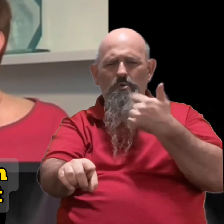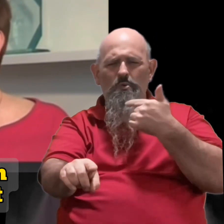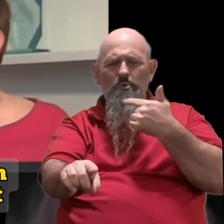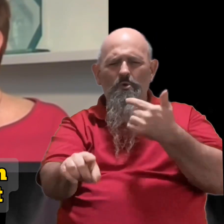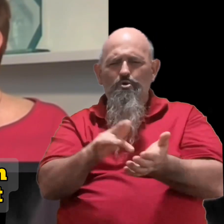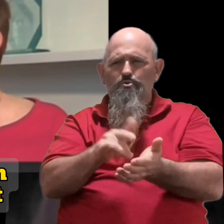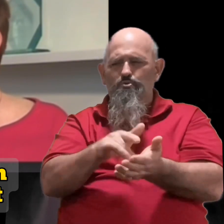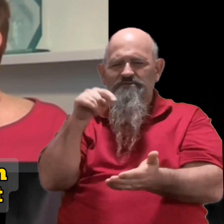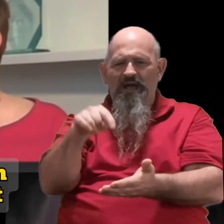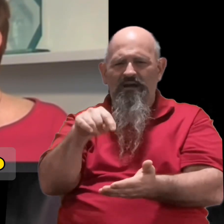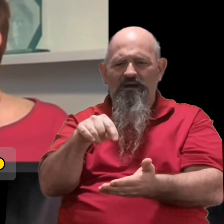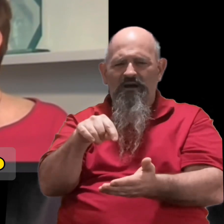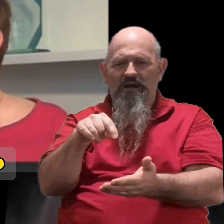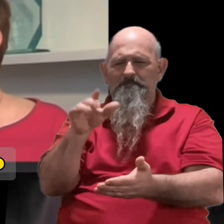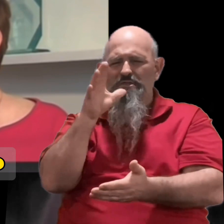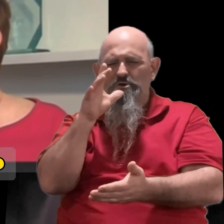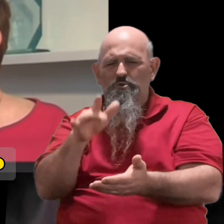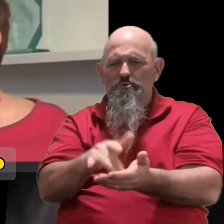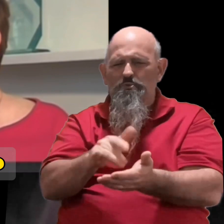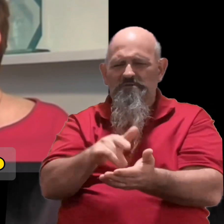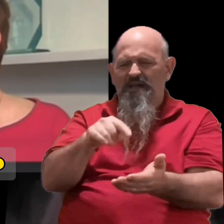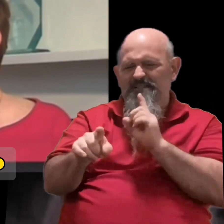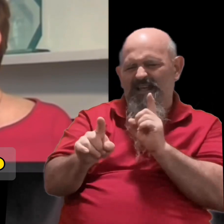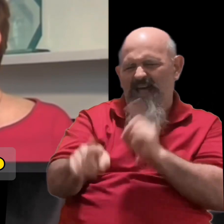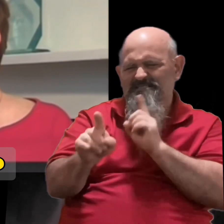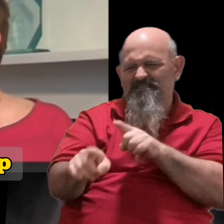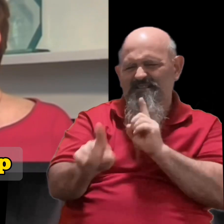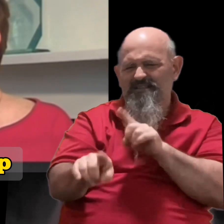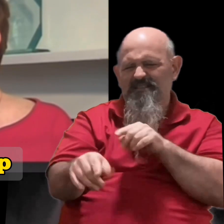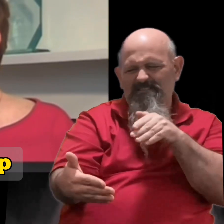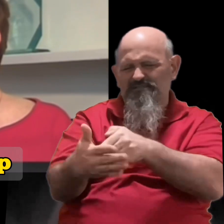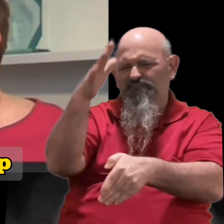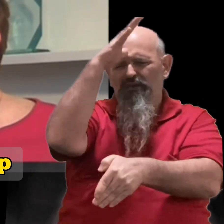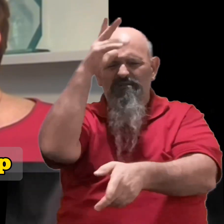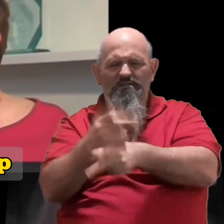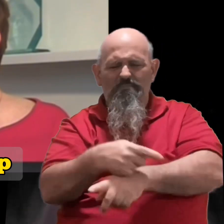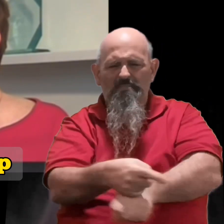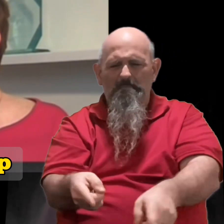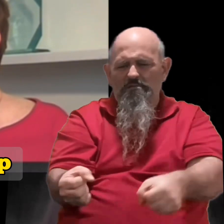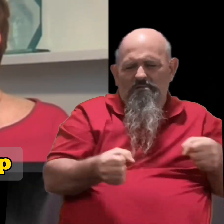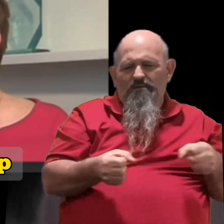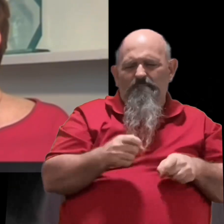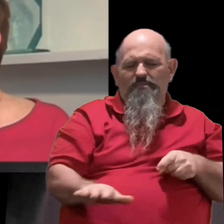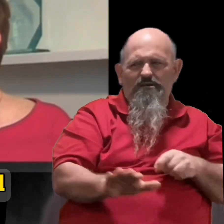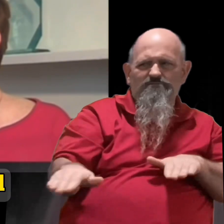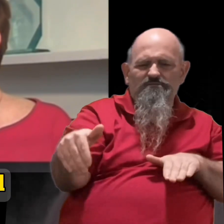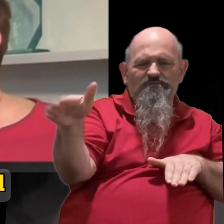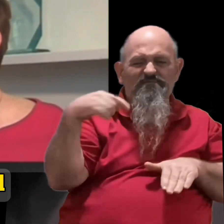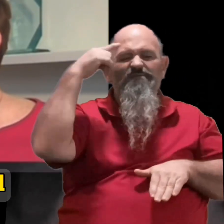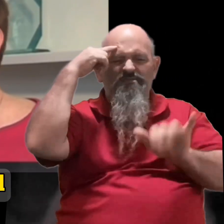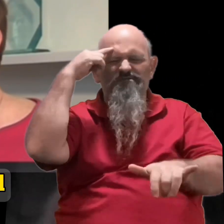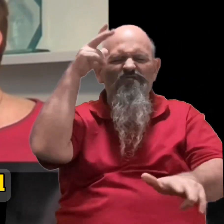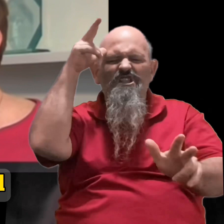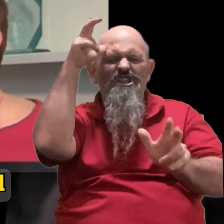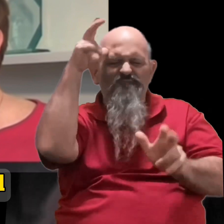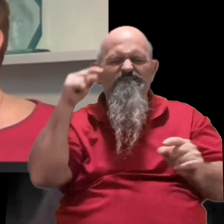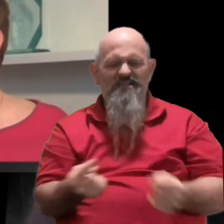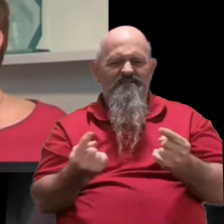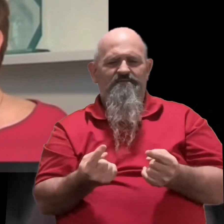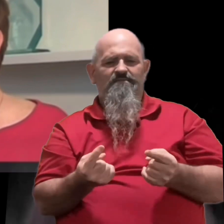with parents who use that, with the mothers who use that as an allegation against fathers to keep them from their children. I think that is